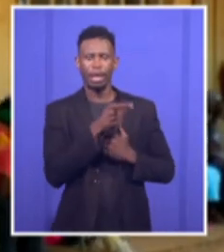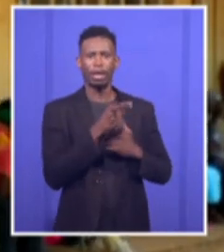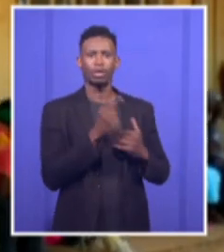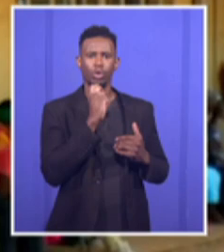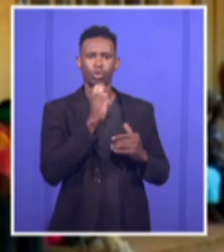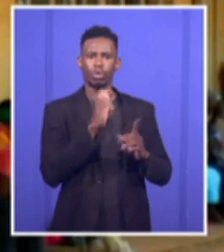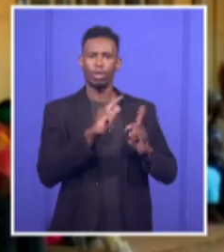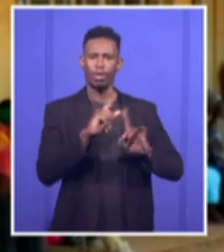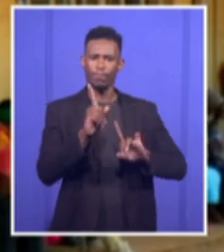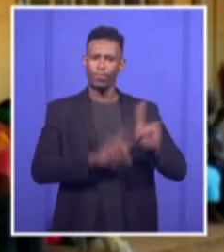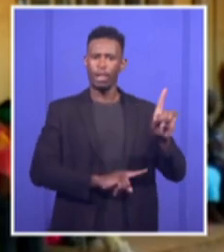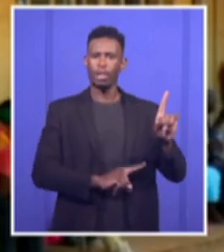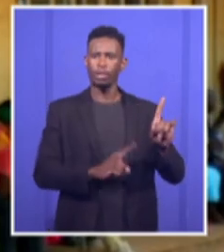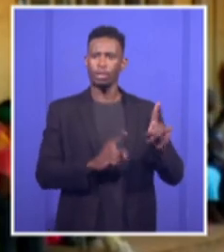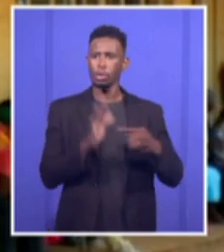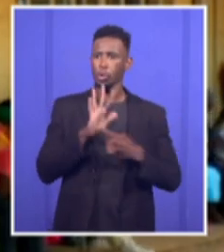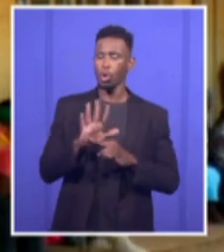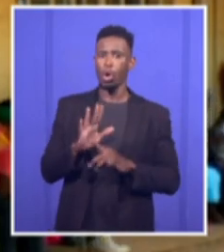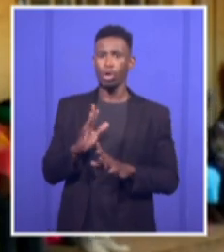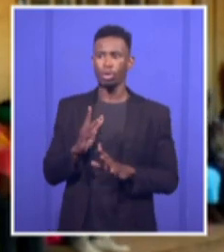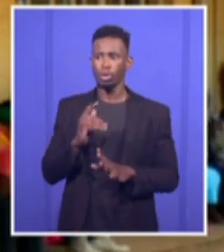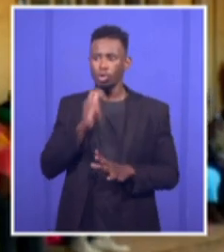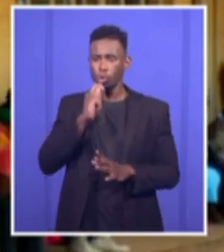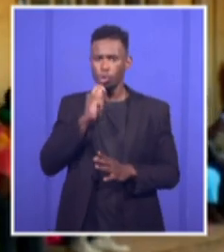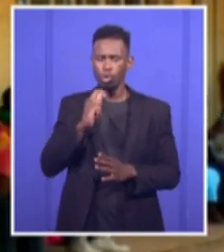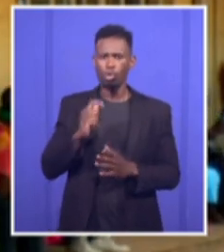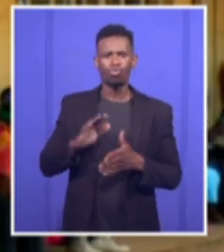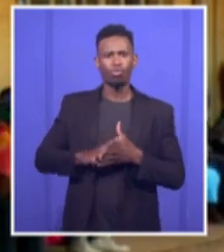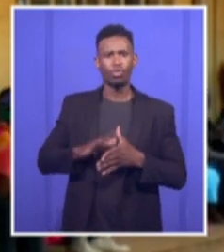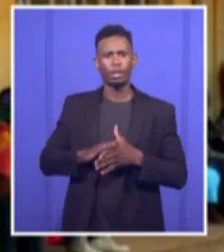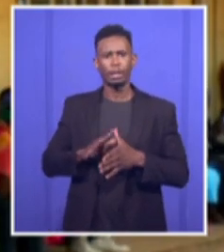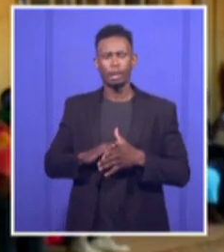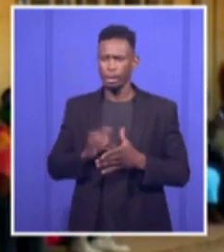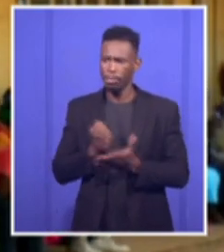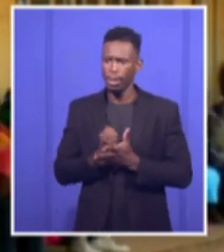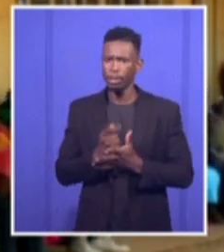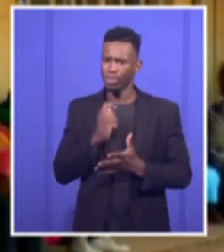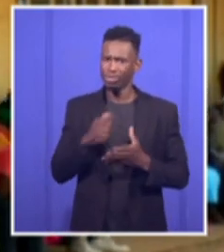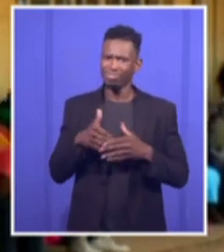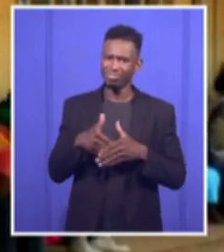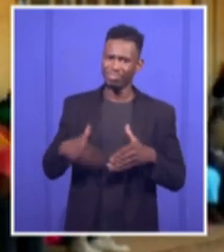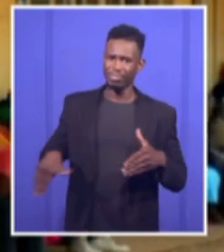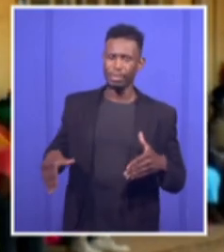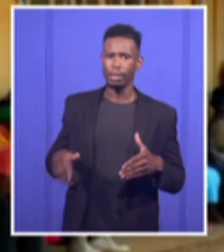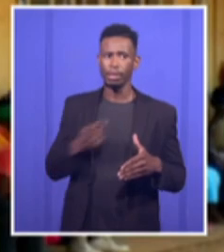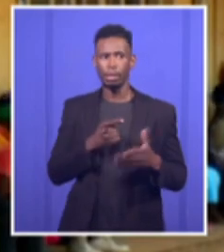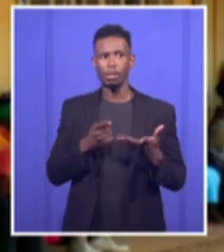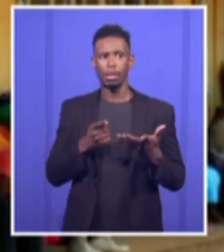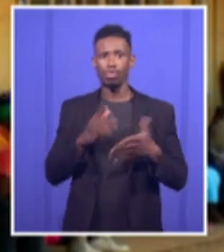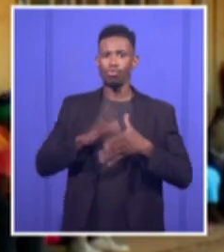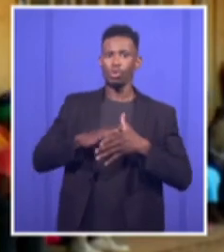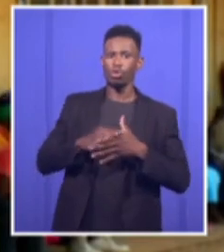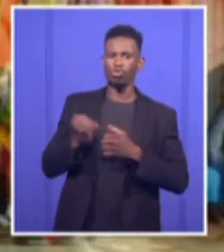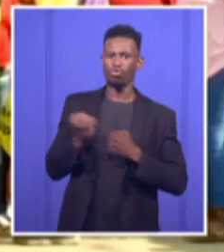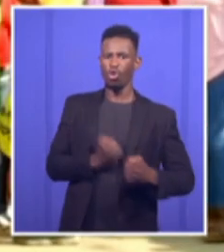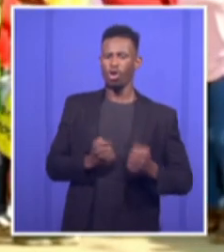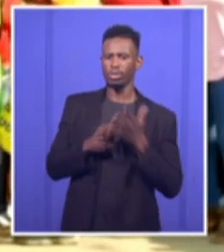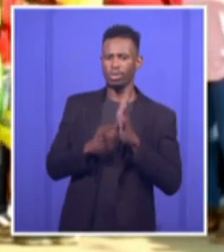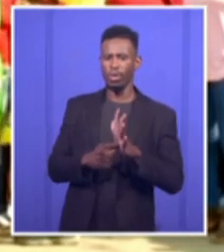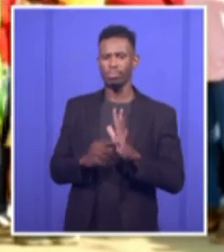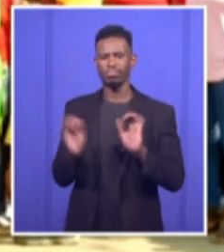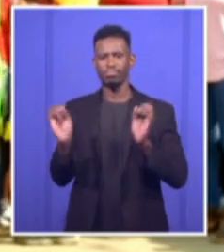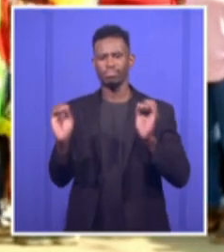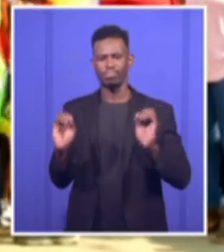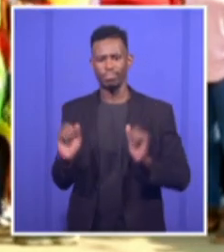the exceptional circumstances in order for him to be released on bail. That is why he was not granted.